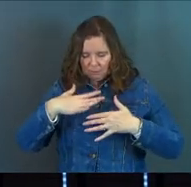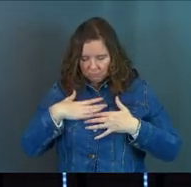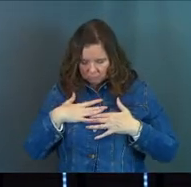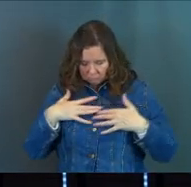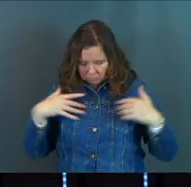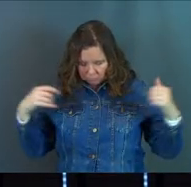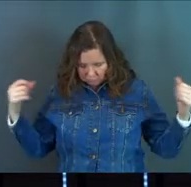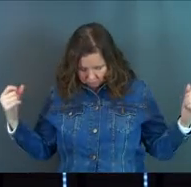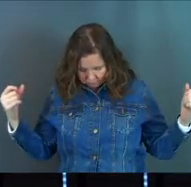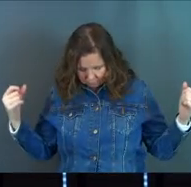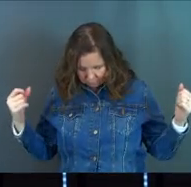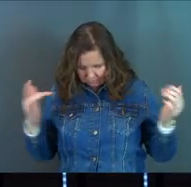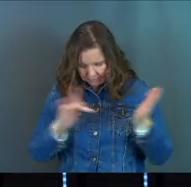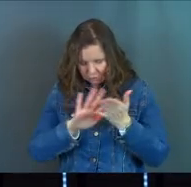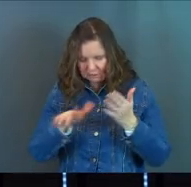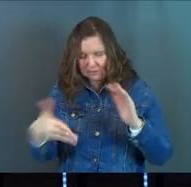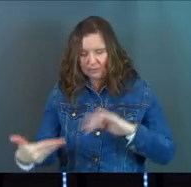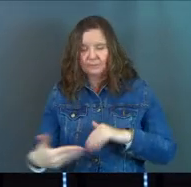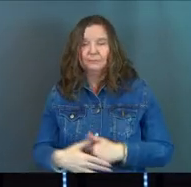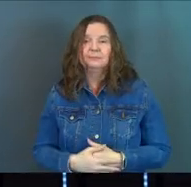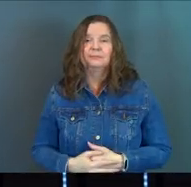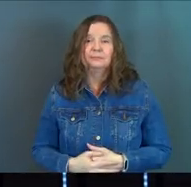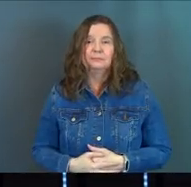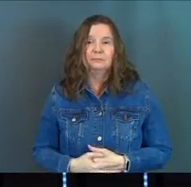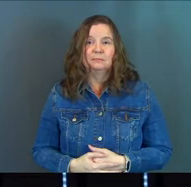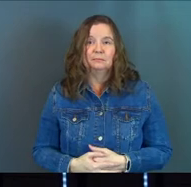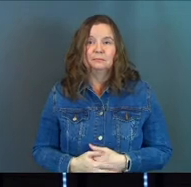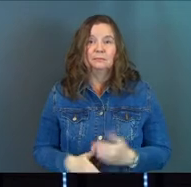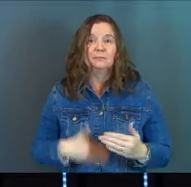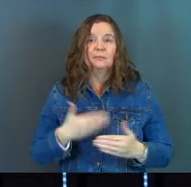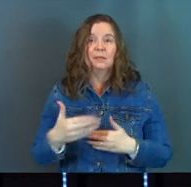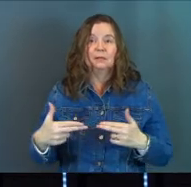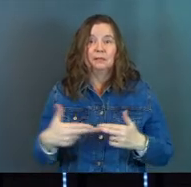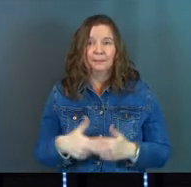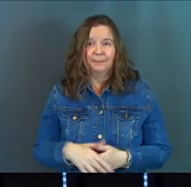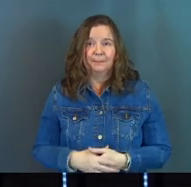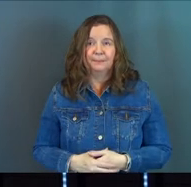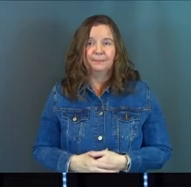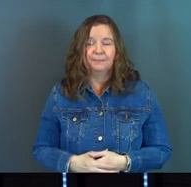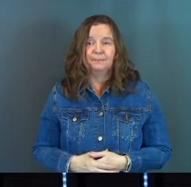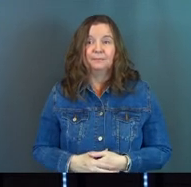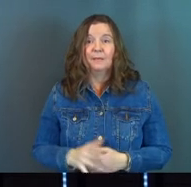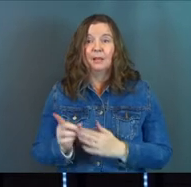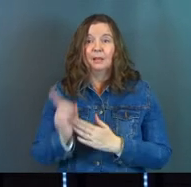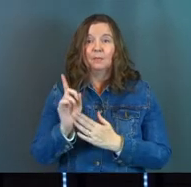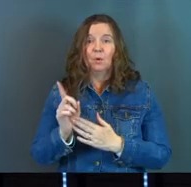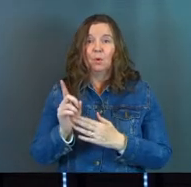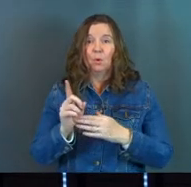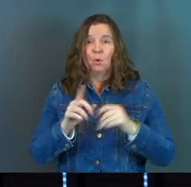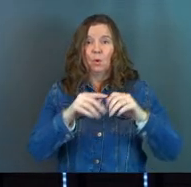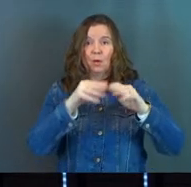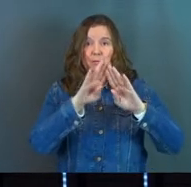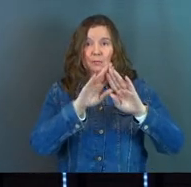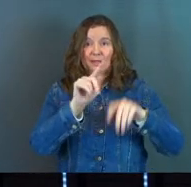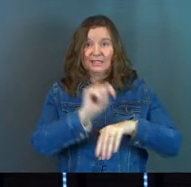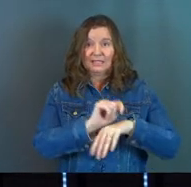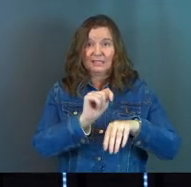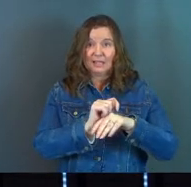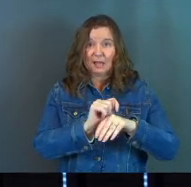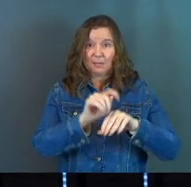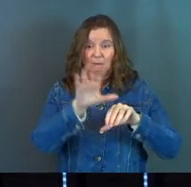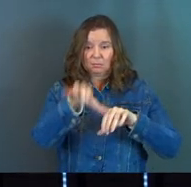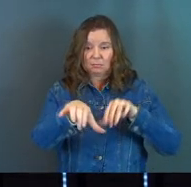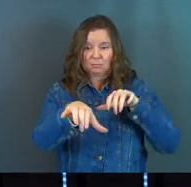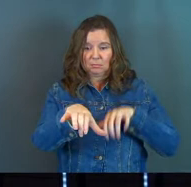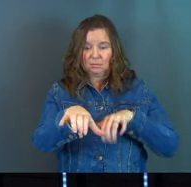And then Jesus died. Next slide. At that moment, the curtain in the sanctuary of the temple was torn in